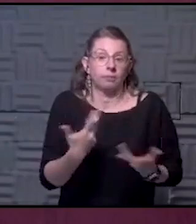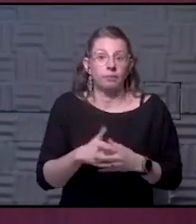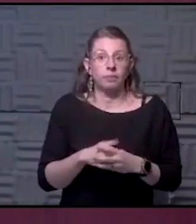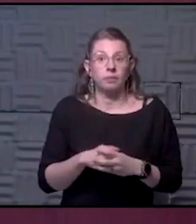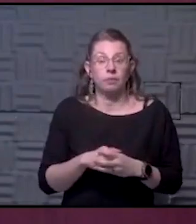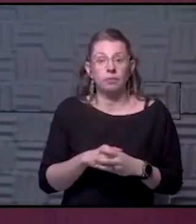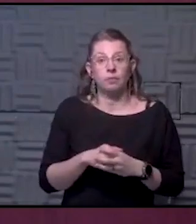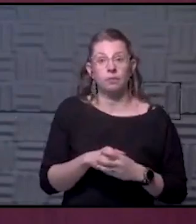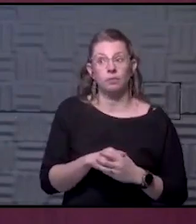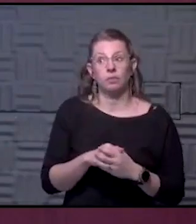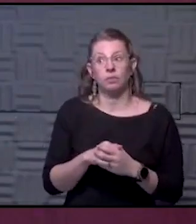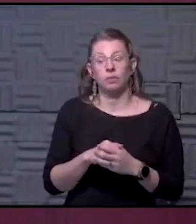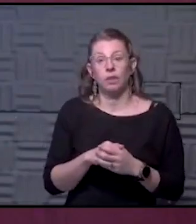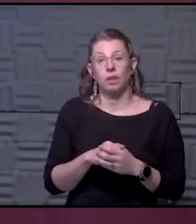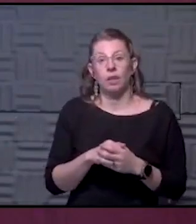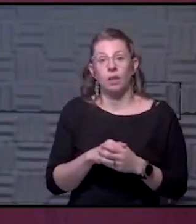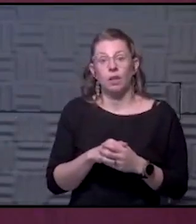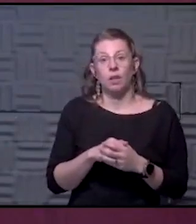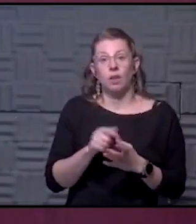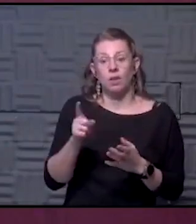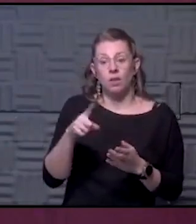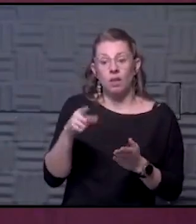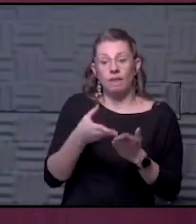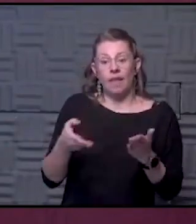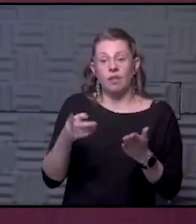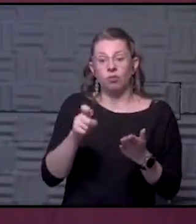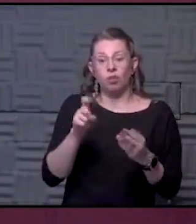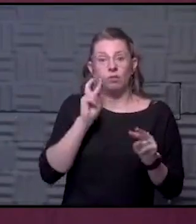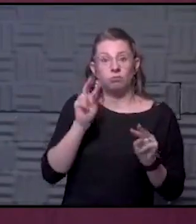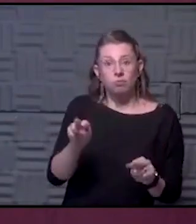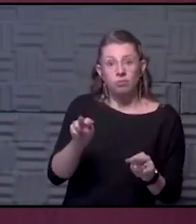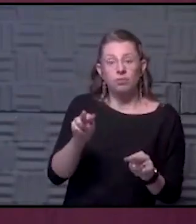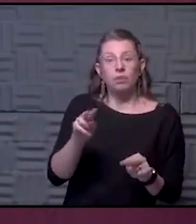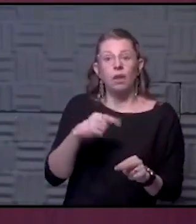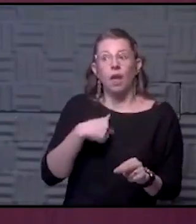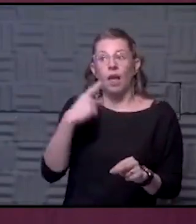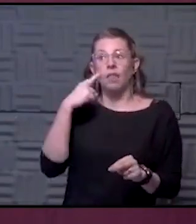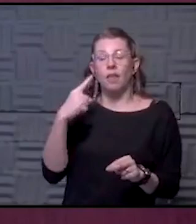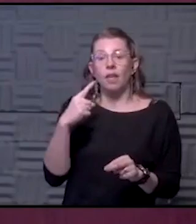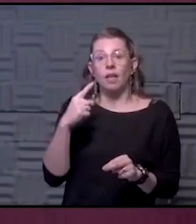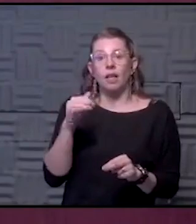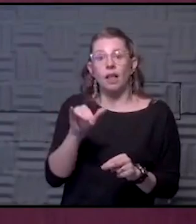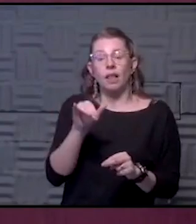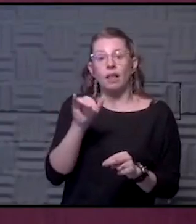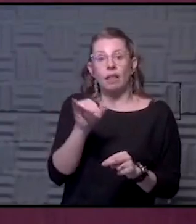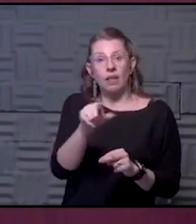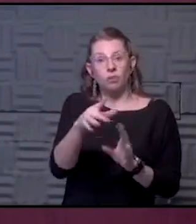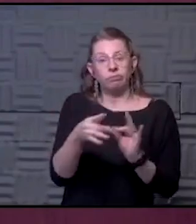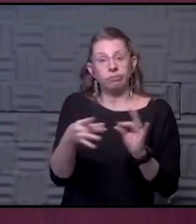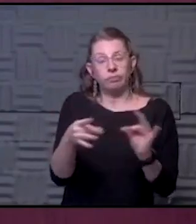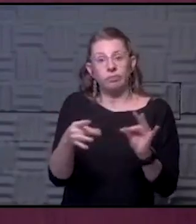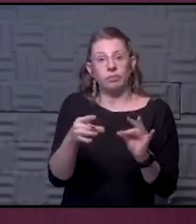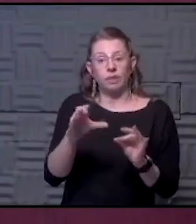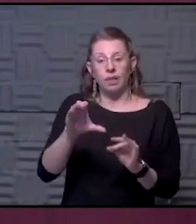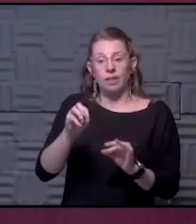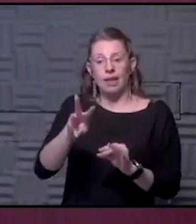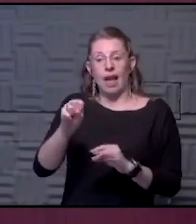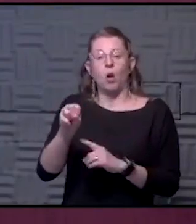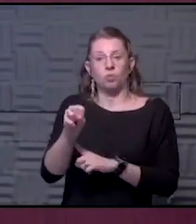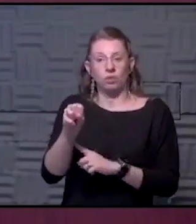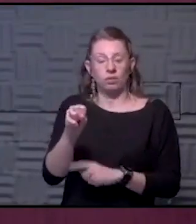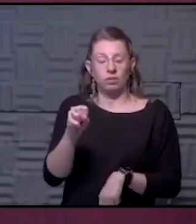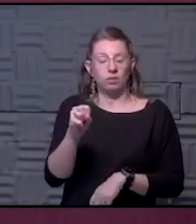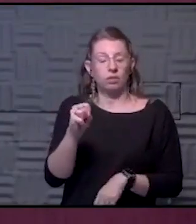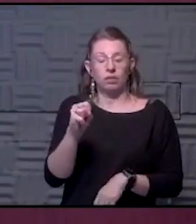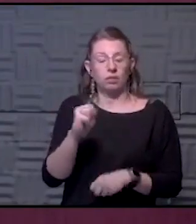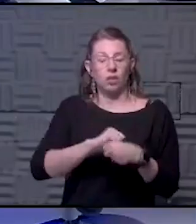those are the things that you have to look at. You know, I think I like your term once that you used, the cows, the COVID weary Yeah,